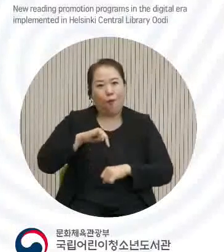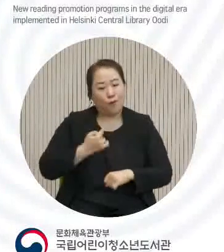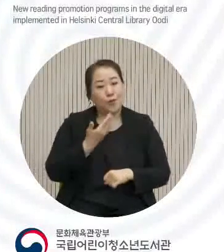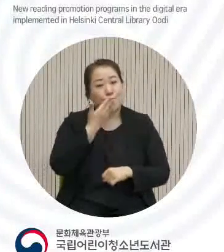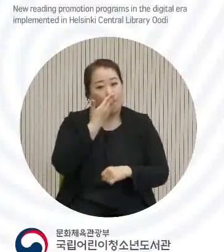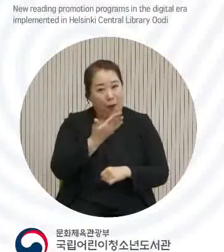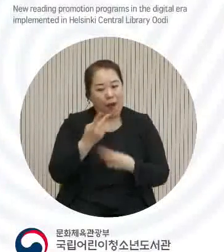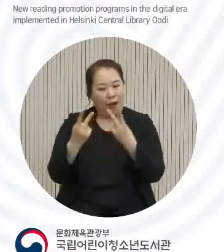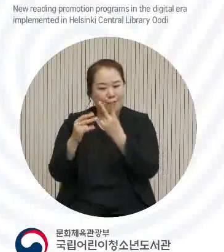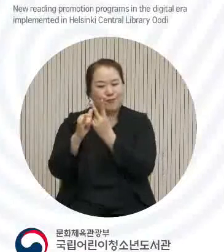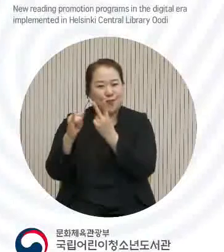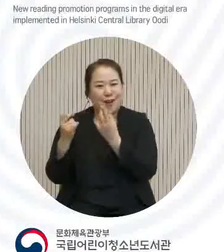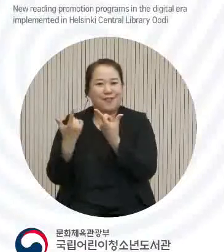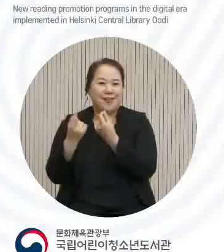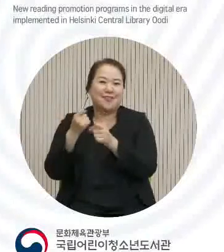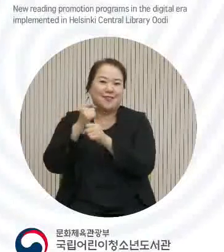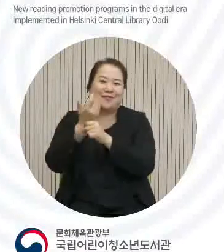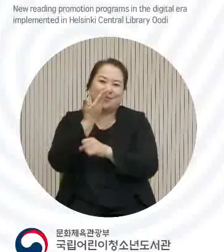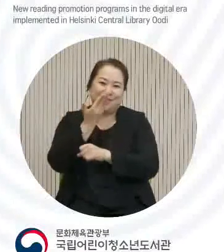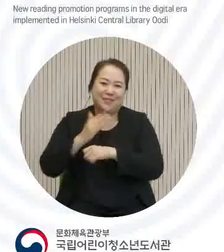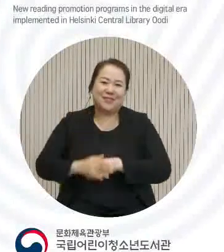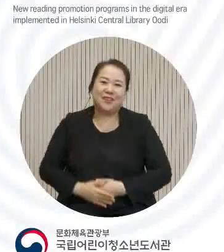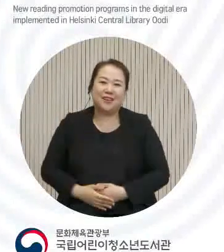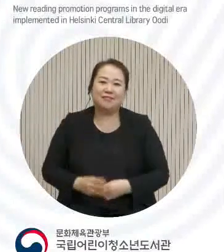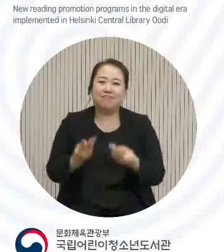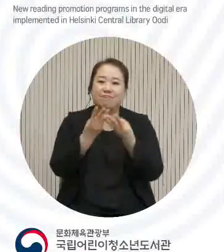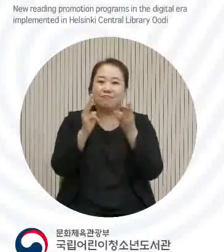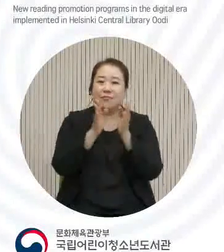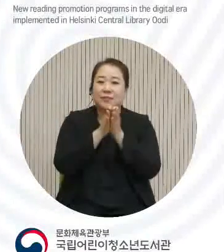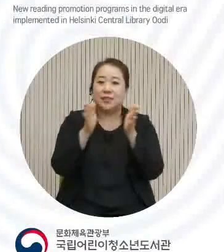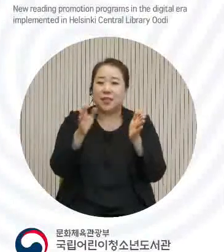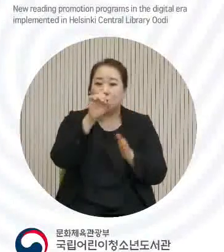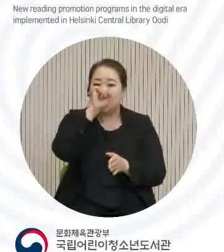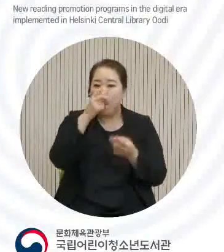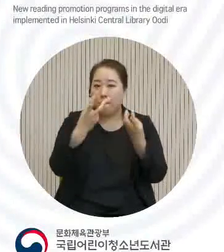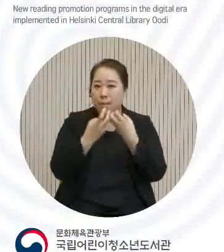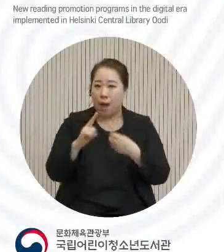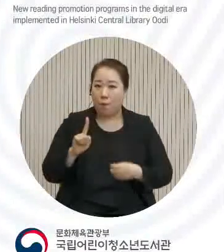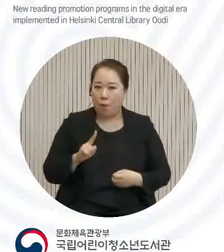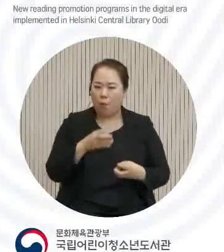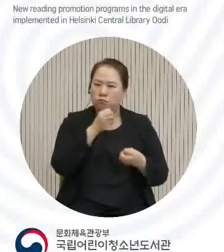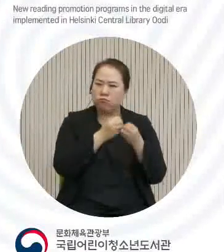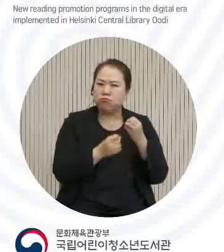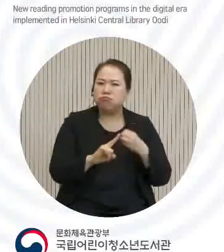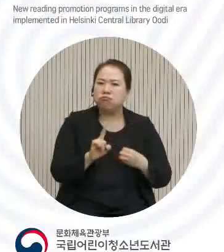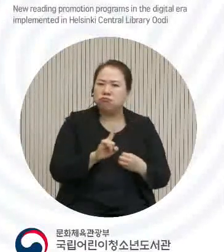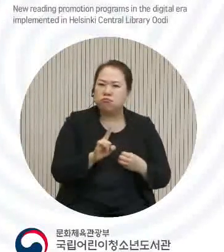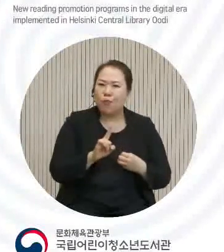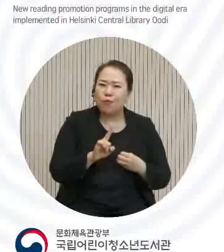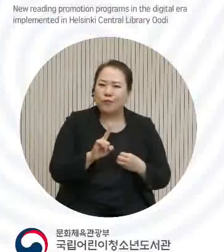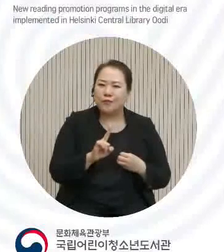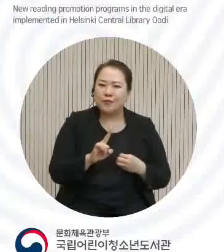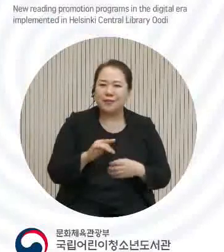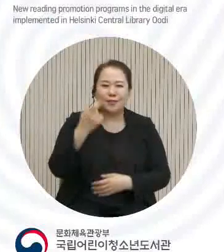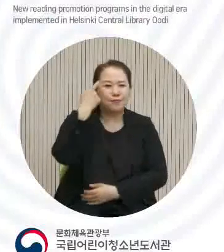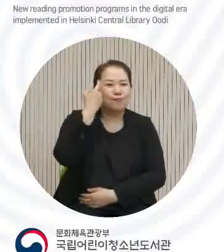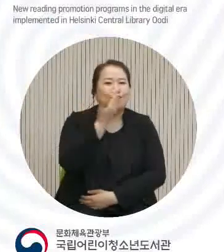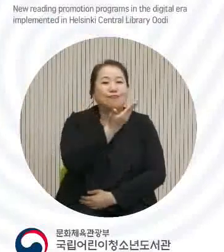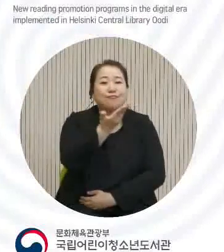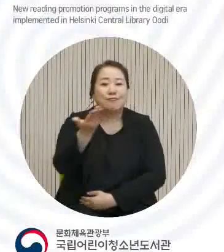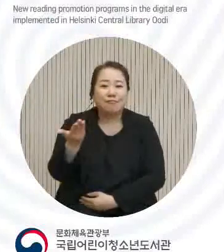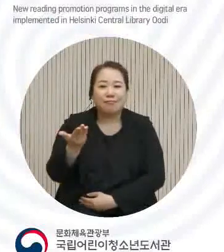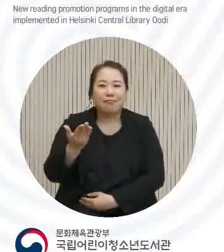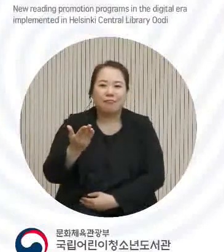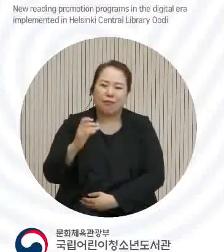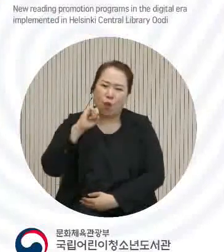Good way to start the workshop is to ask if they know what a poem is. This can be actually a tricky question,